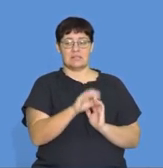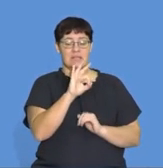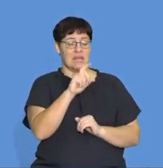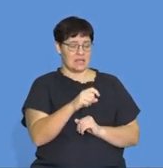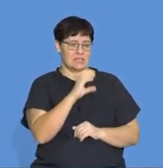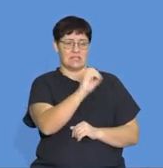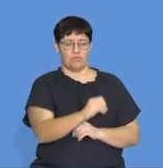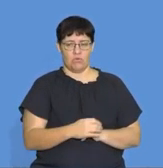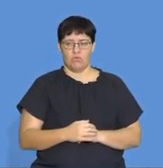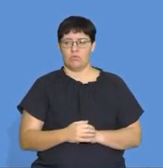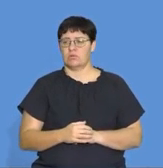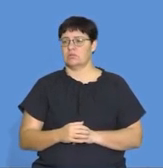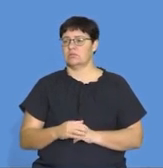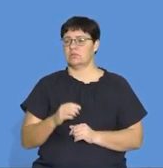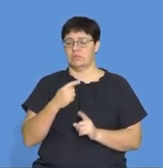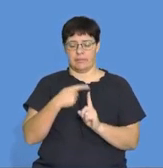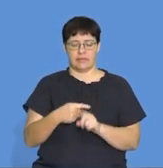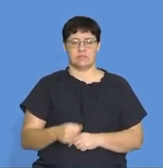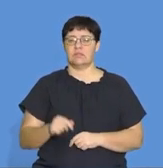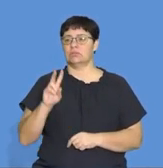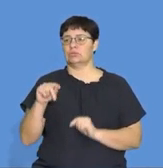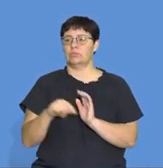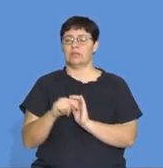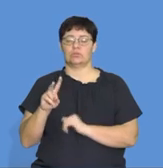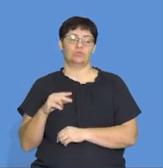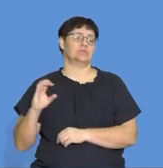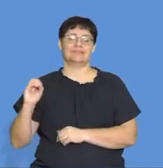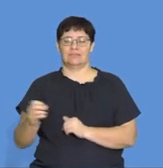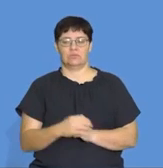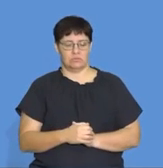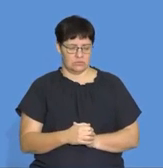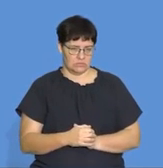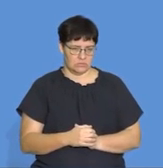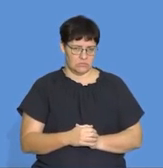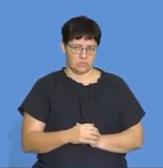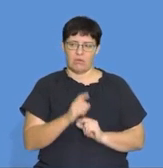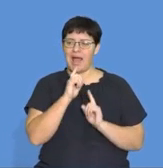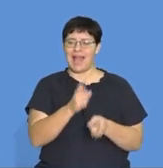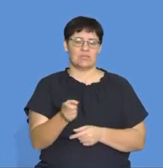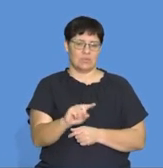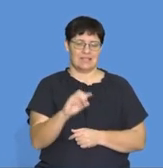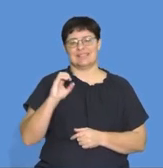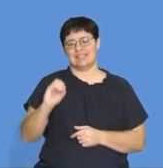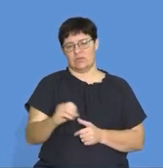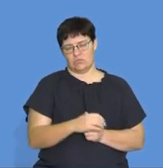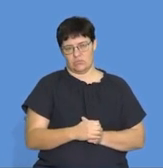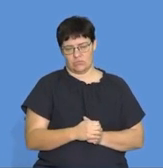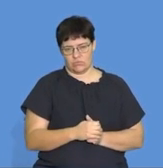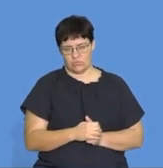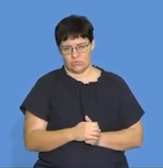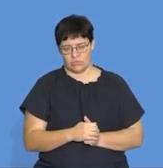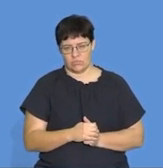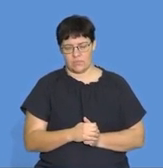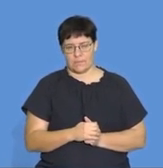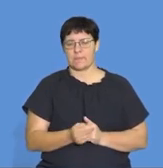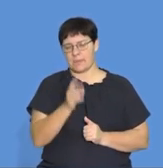be 0. 2 minus 2, will also be 0. So my answer will just be 0, right? So